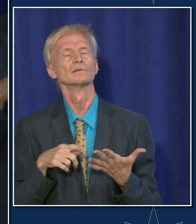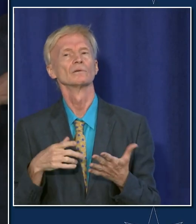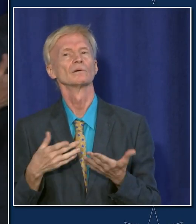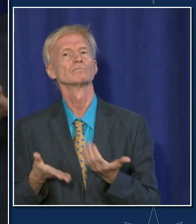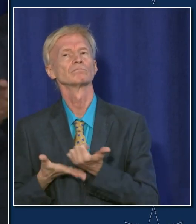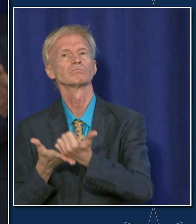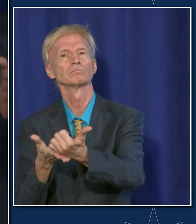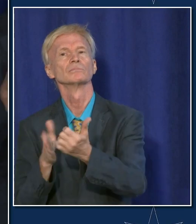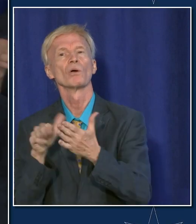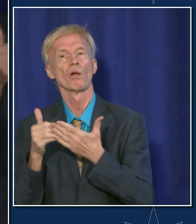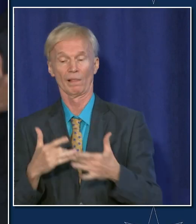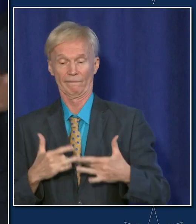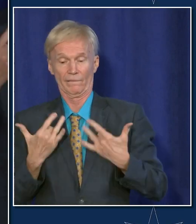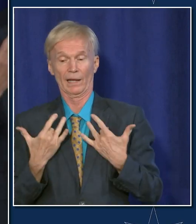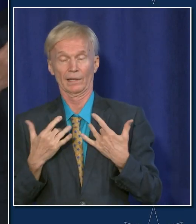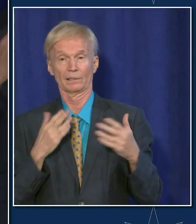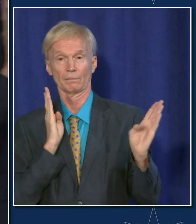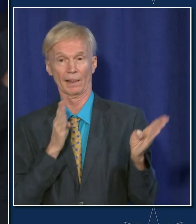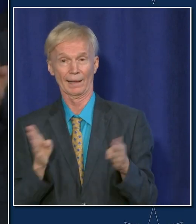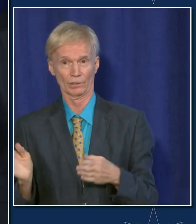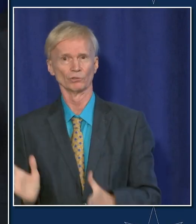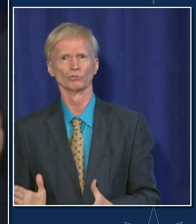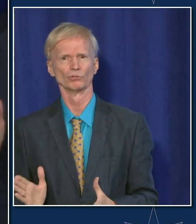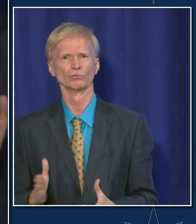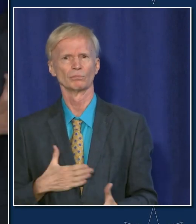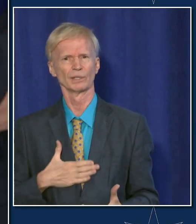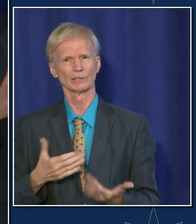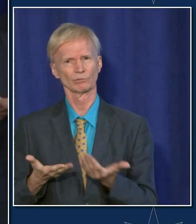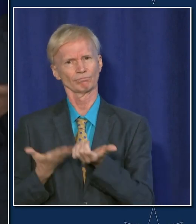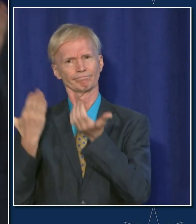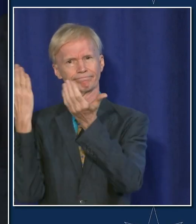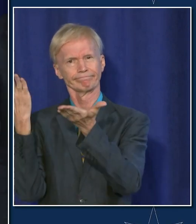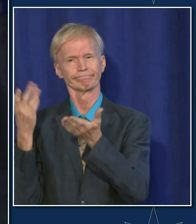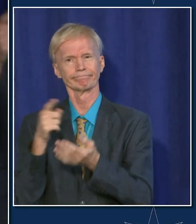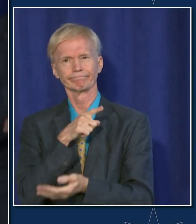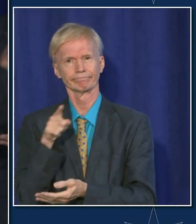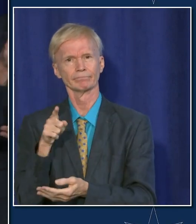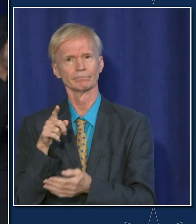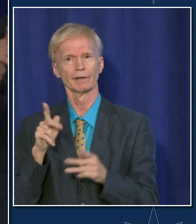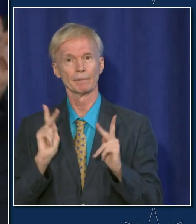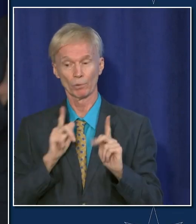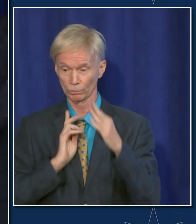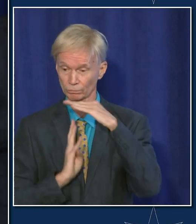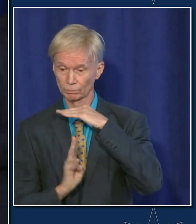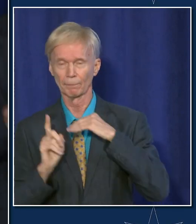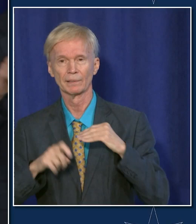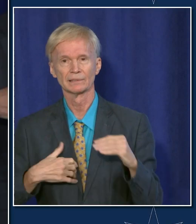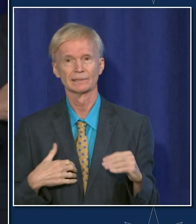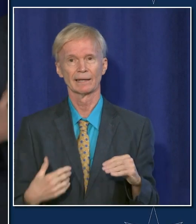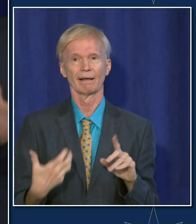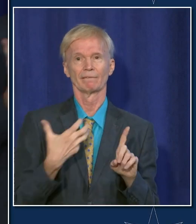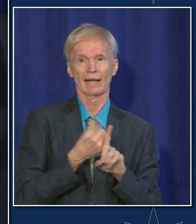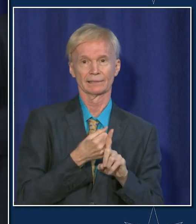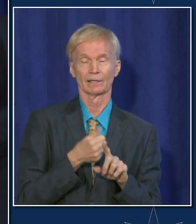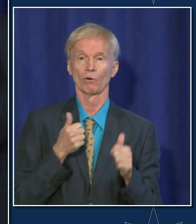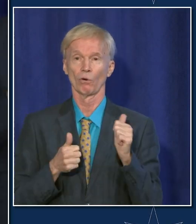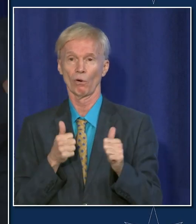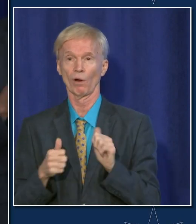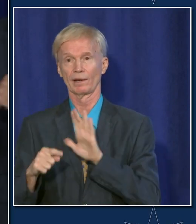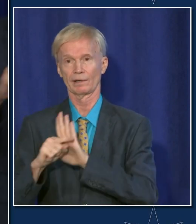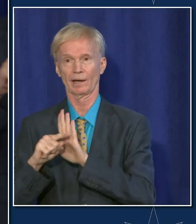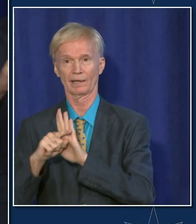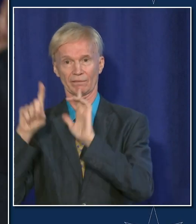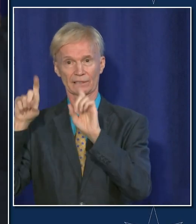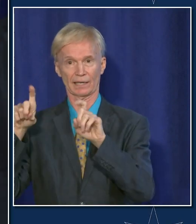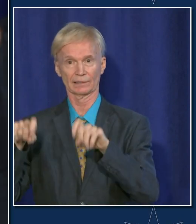large event organizers require all attendees to be fully vaccinated against COVID or have a negative COVID test. We also